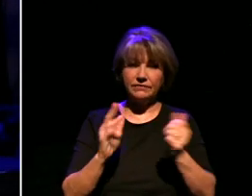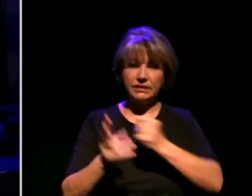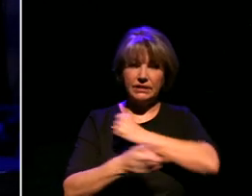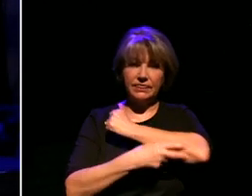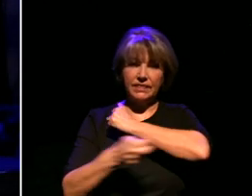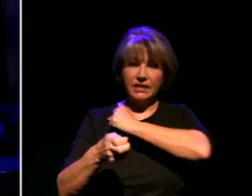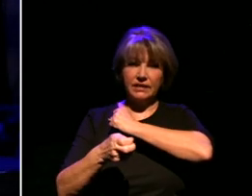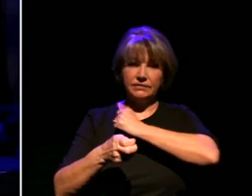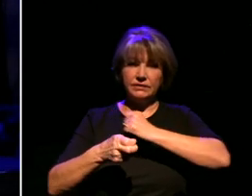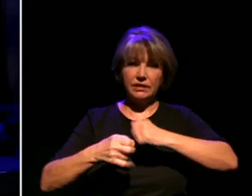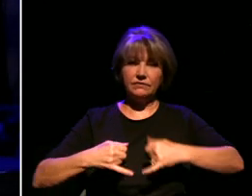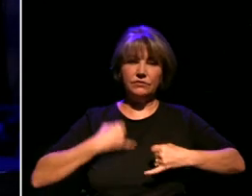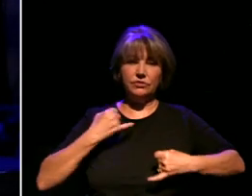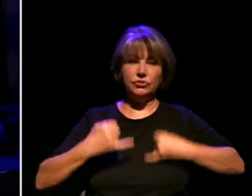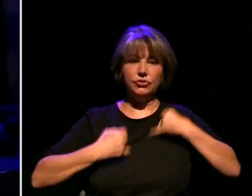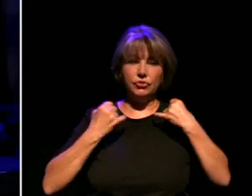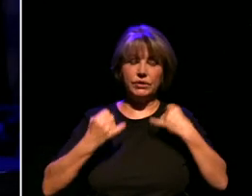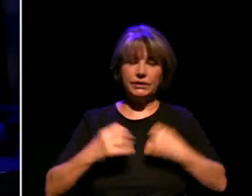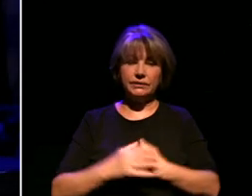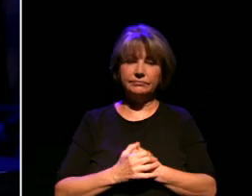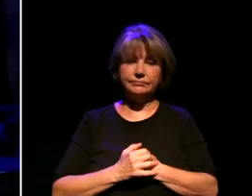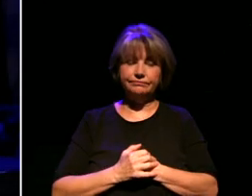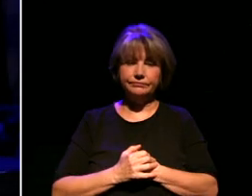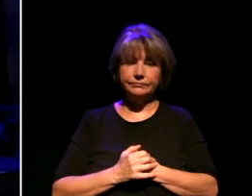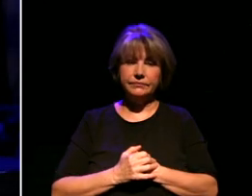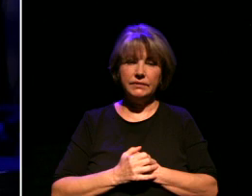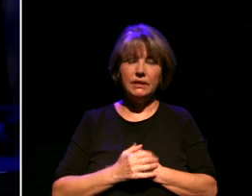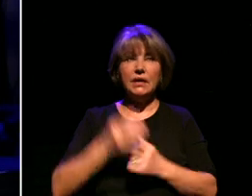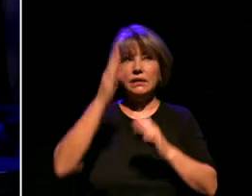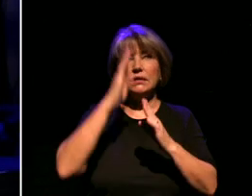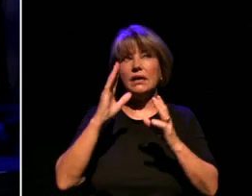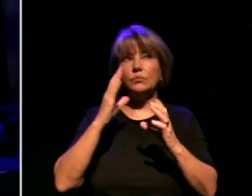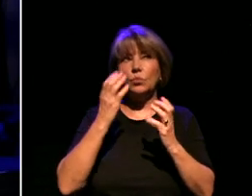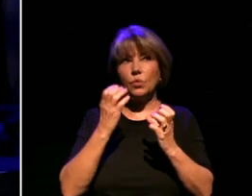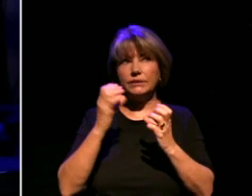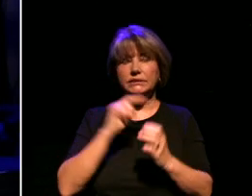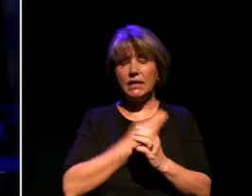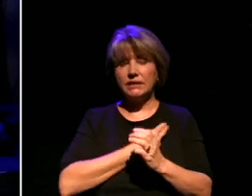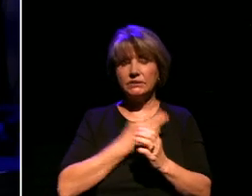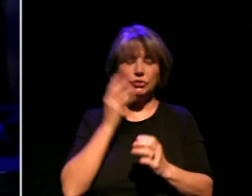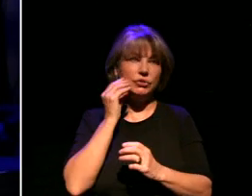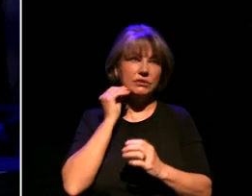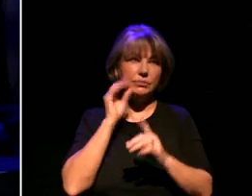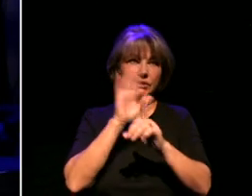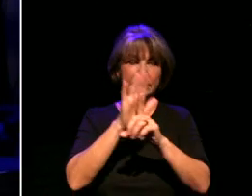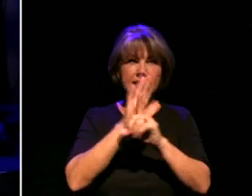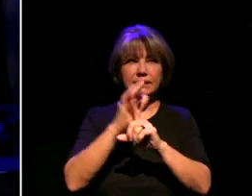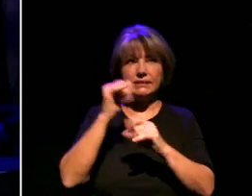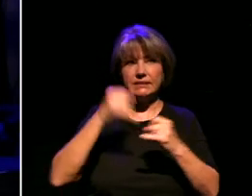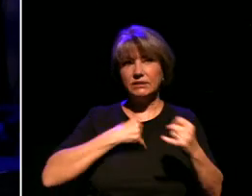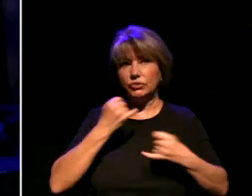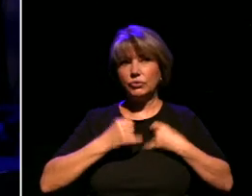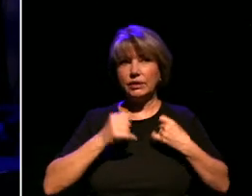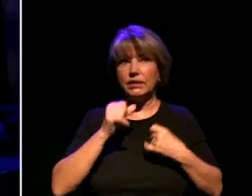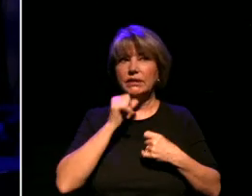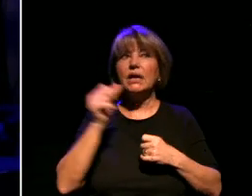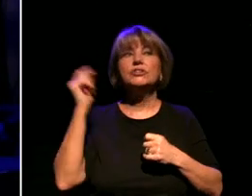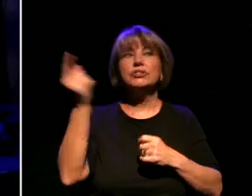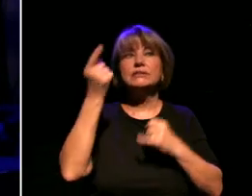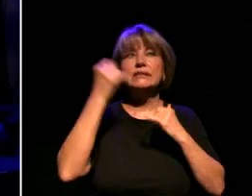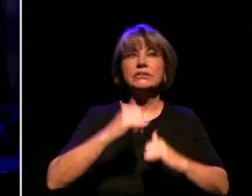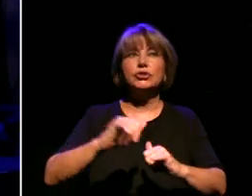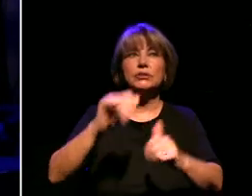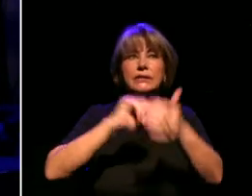joy. And I believe God wants us to experience his joy, not just in eternal life, but joy in the